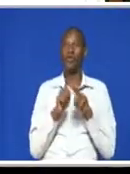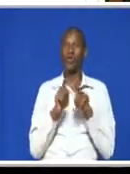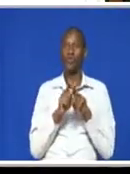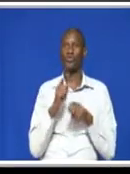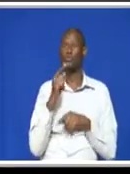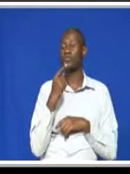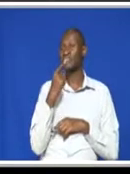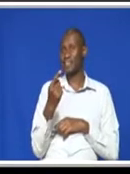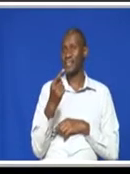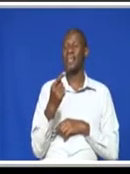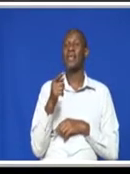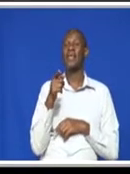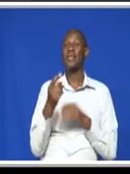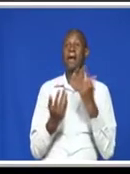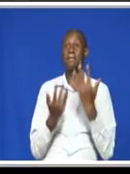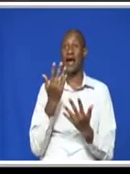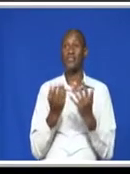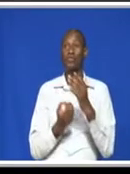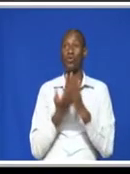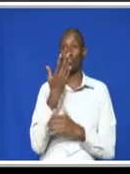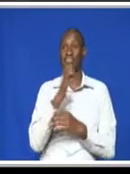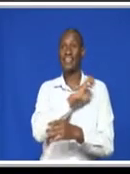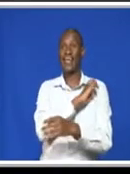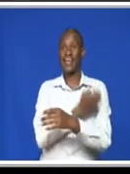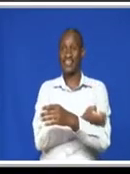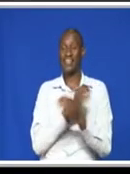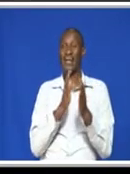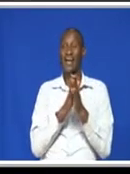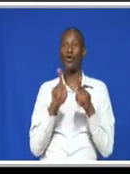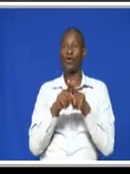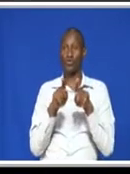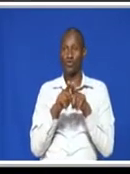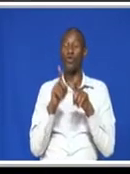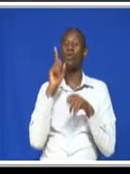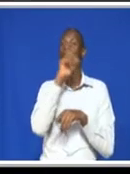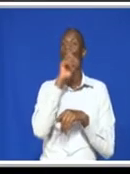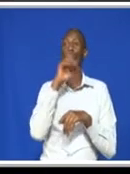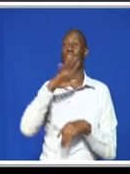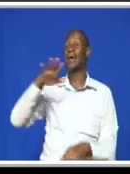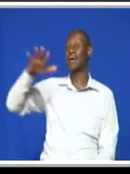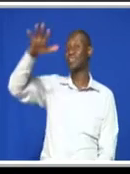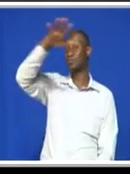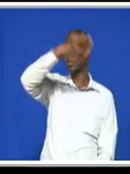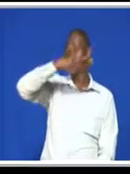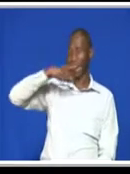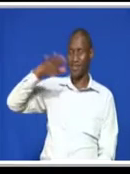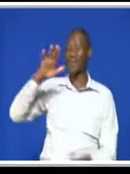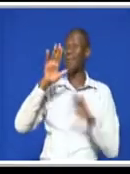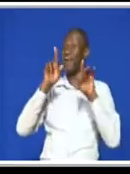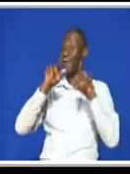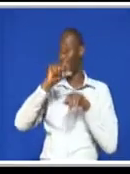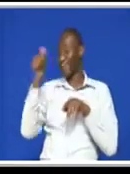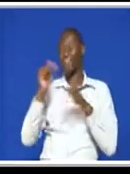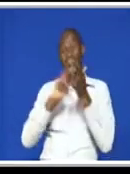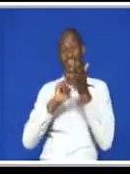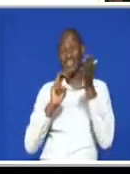mentioning here that it is burned to produce the energy, and consequently it pollutes the atmosphere. Another very important